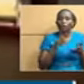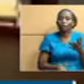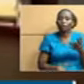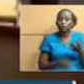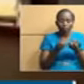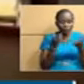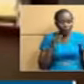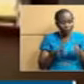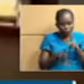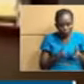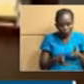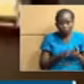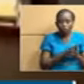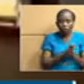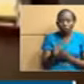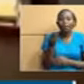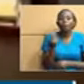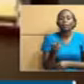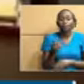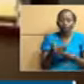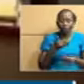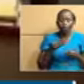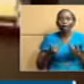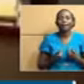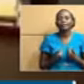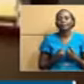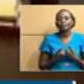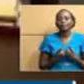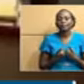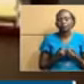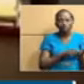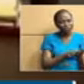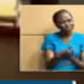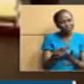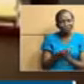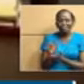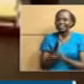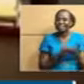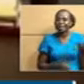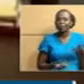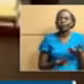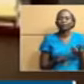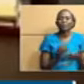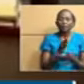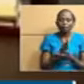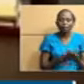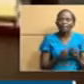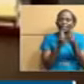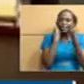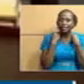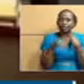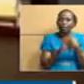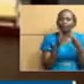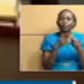people have spent money that they had at their disposal. Some have gone ahead into eating in the capital that they